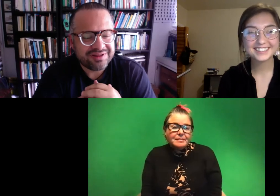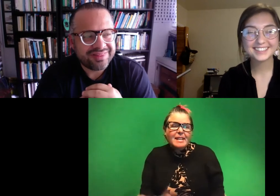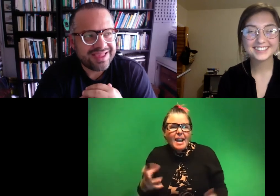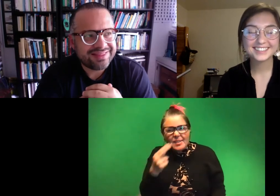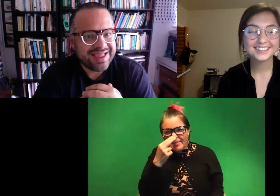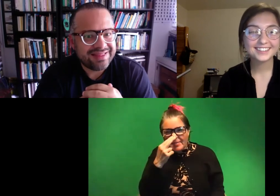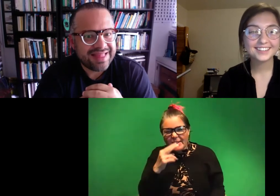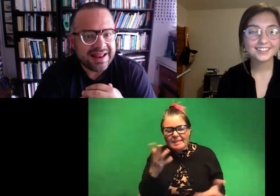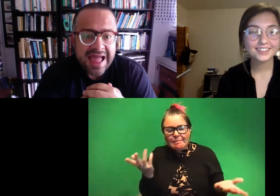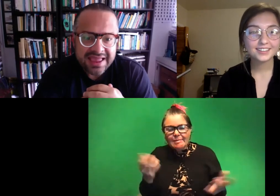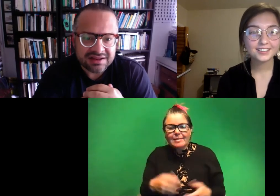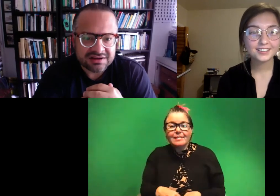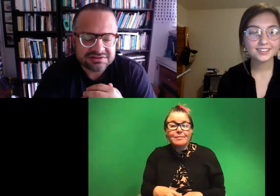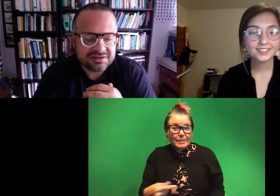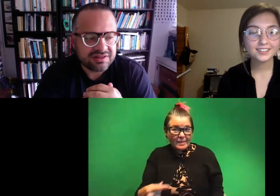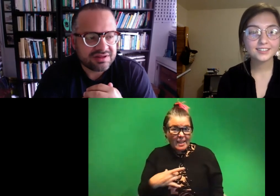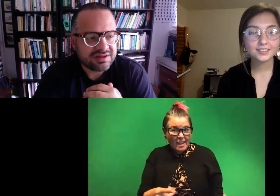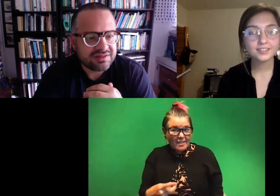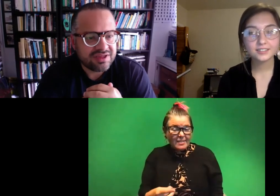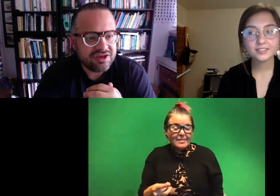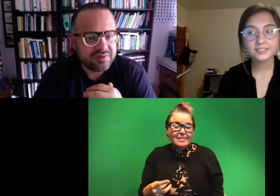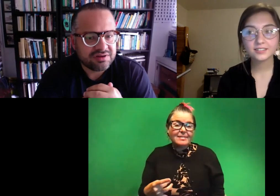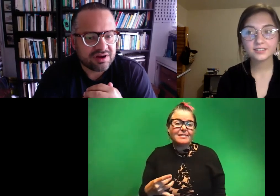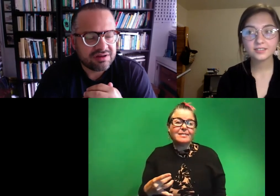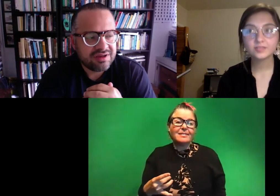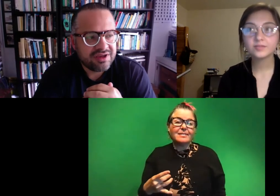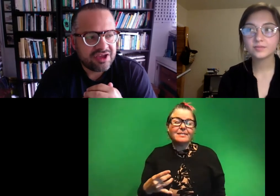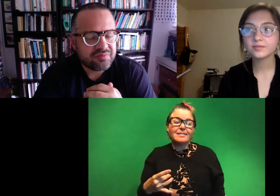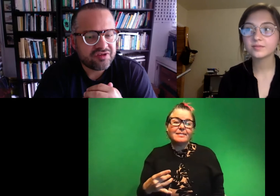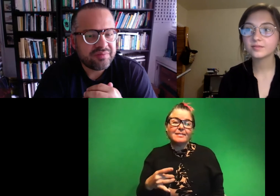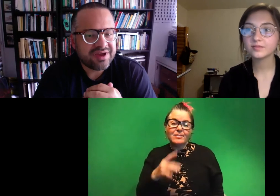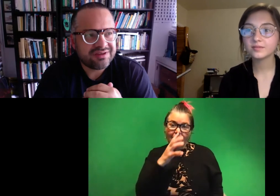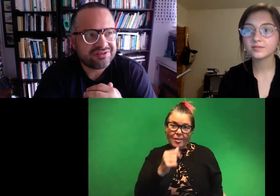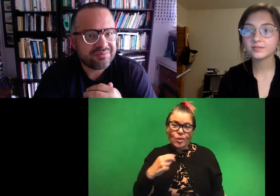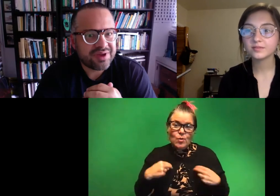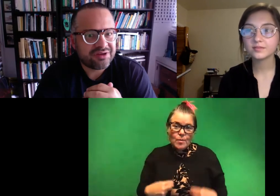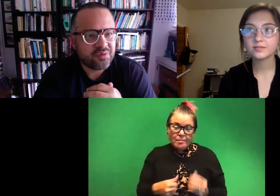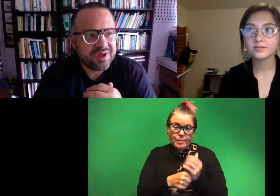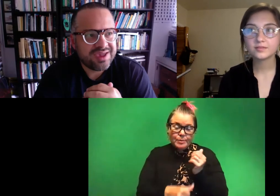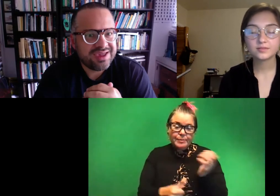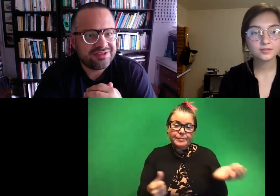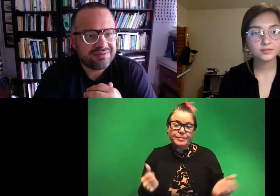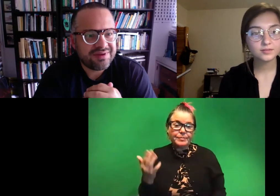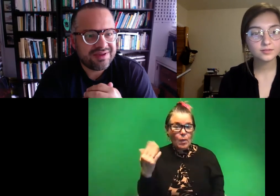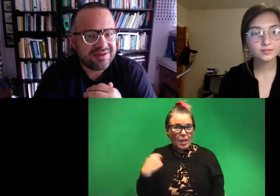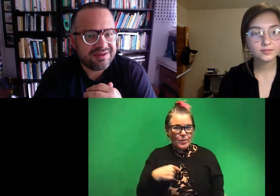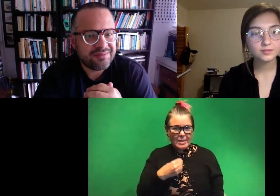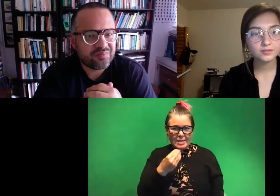but they like a lot the human dung, especially because